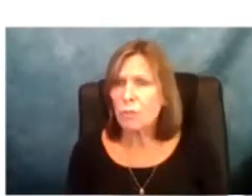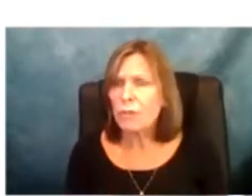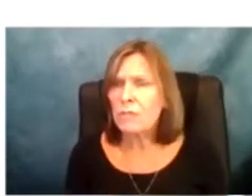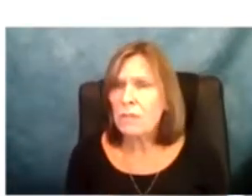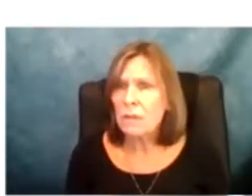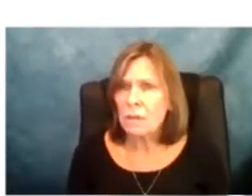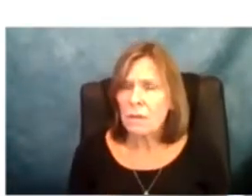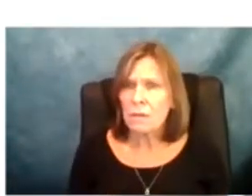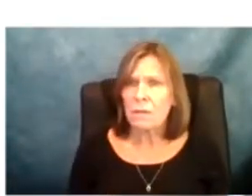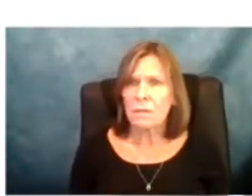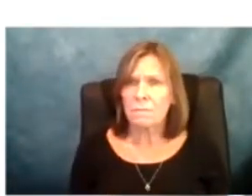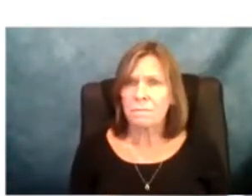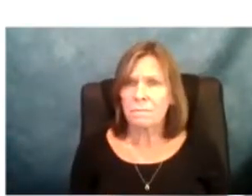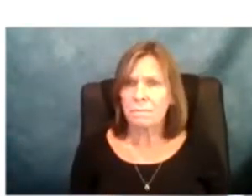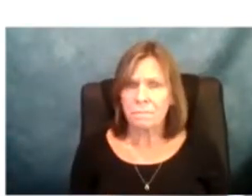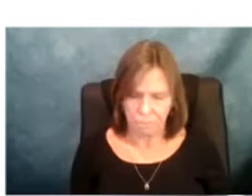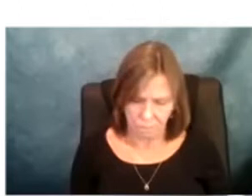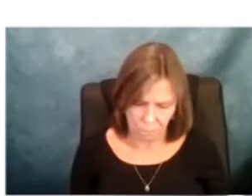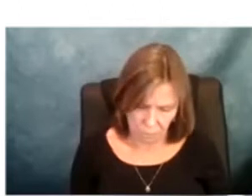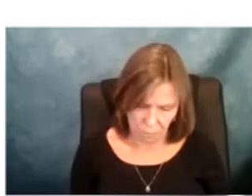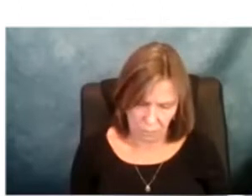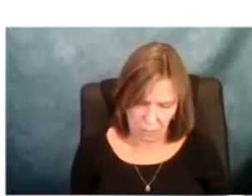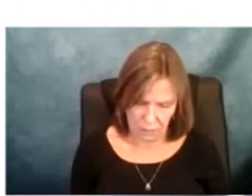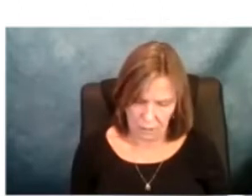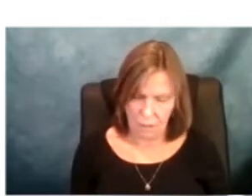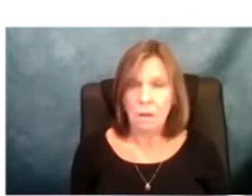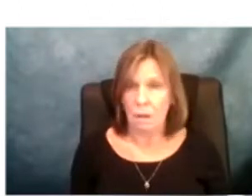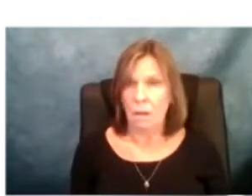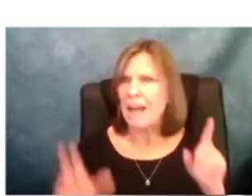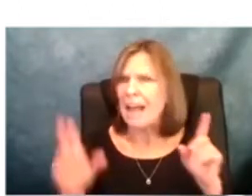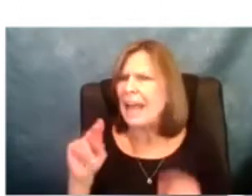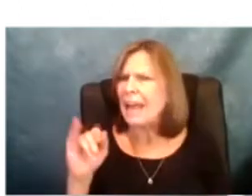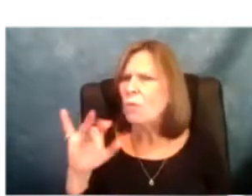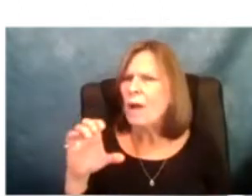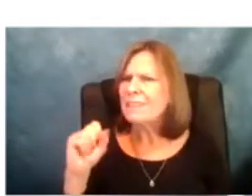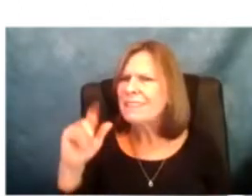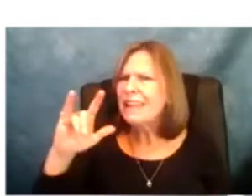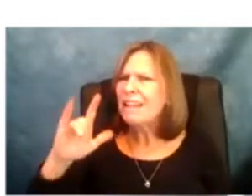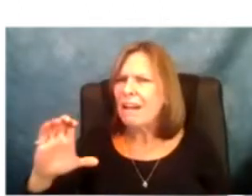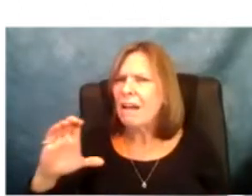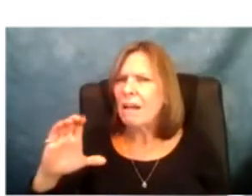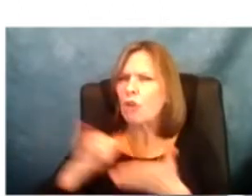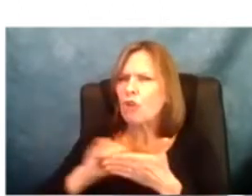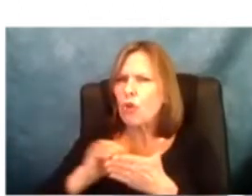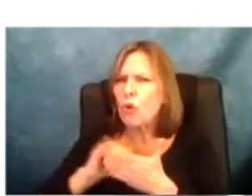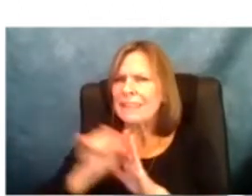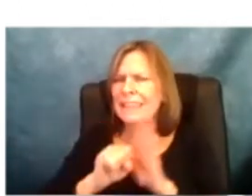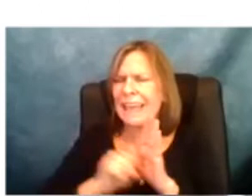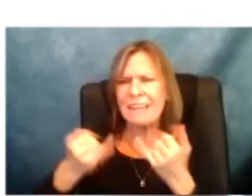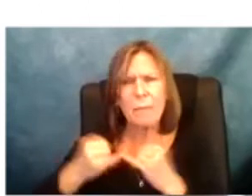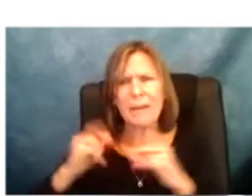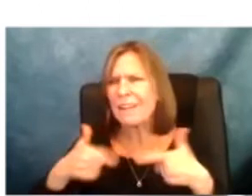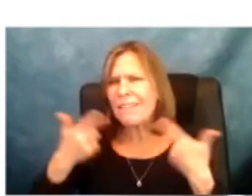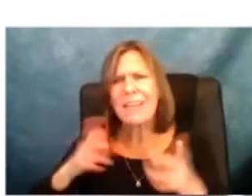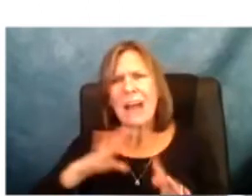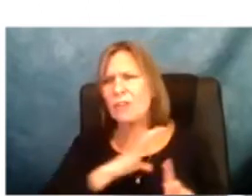Yeah, here, Susan, I see another that NYSILC, the New York State Independent Living Council, has tried for so many years to